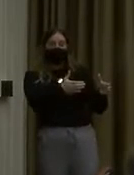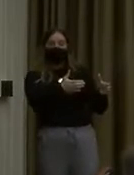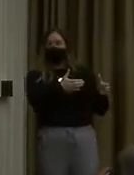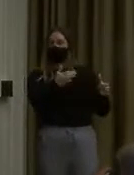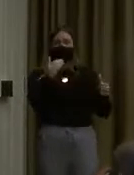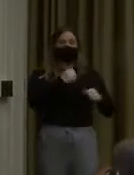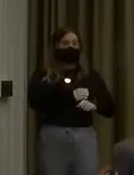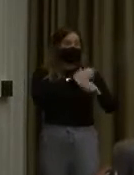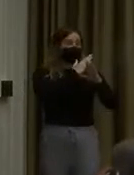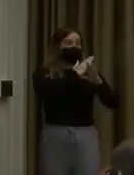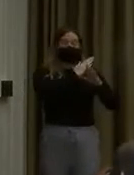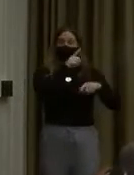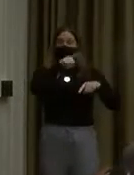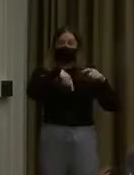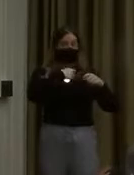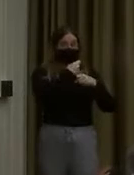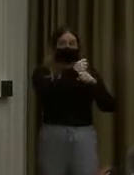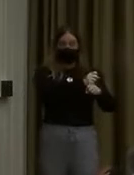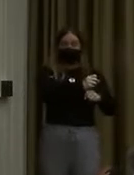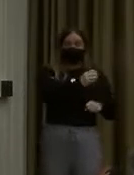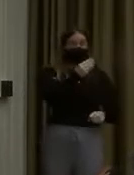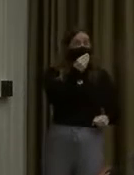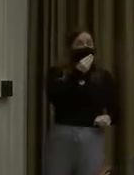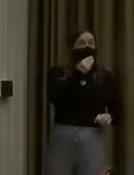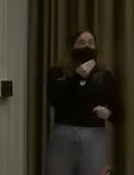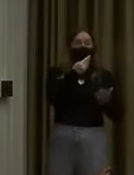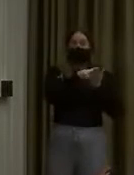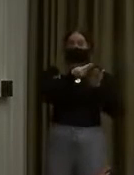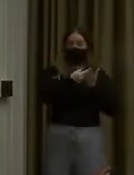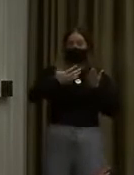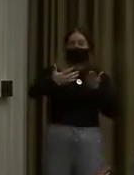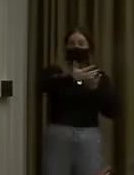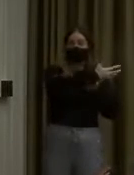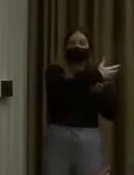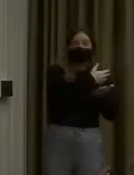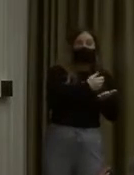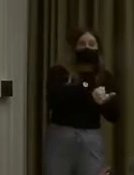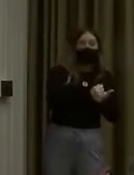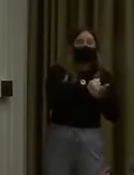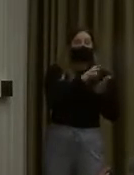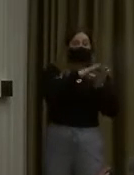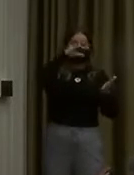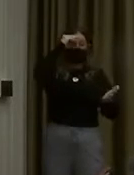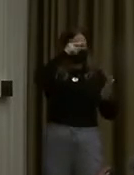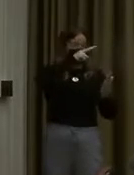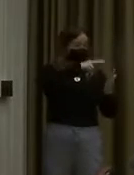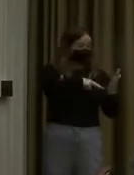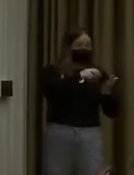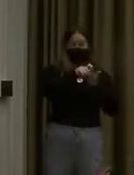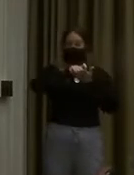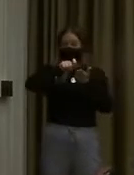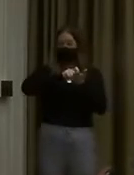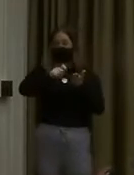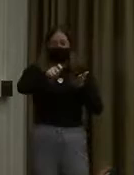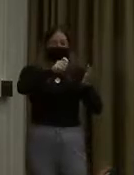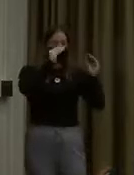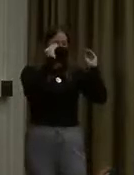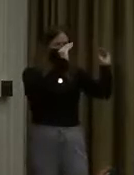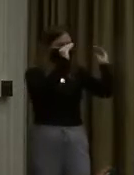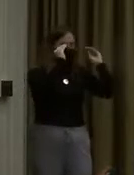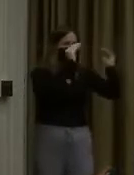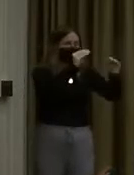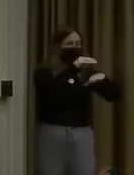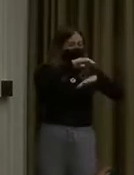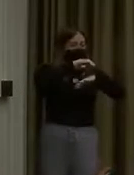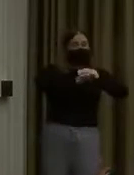raise their own food, from earning their own money, from learning to read and write, from being educated, especially when it came to